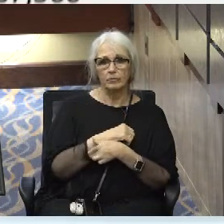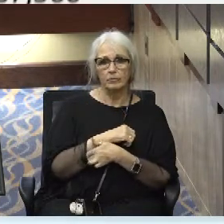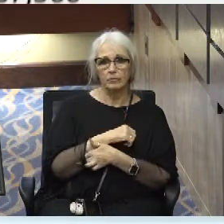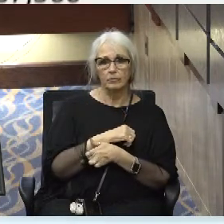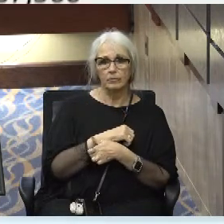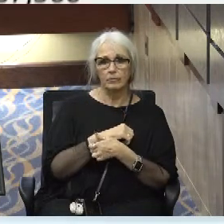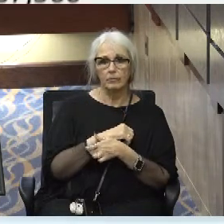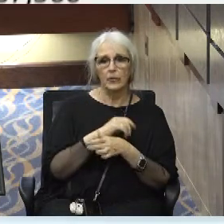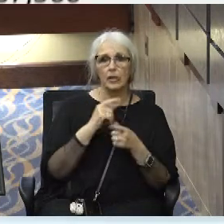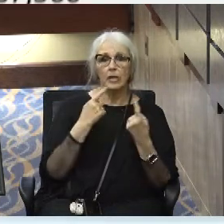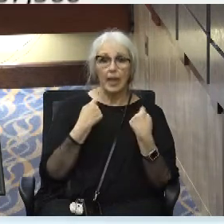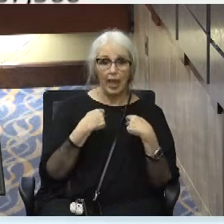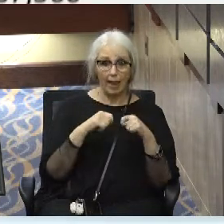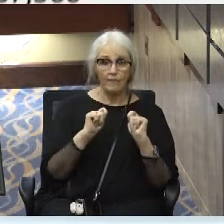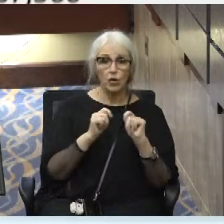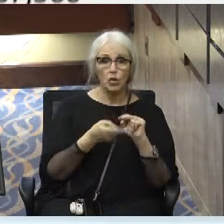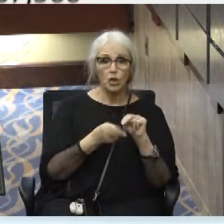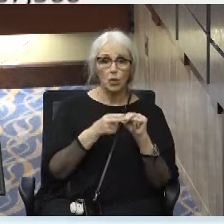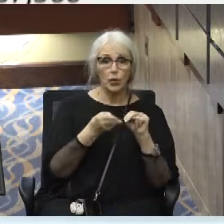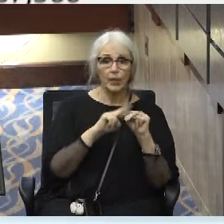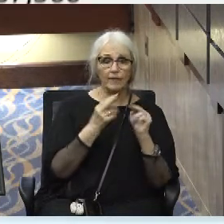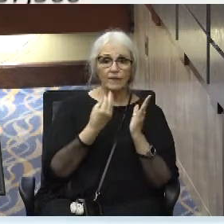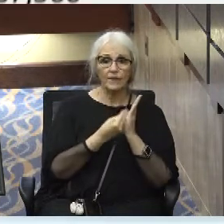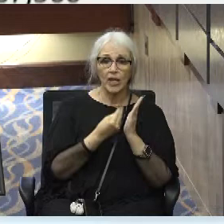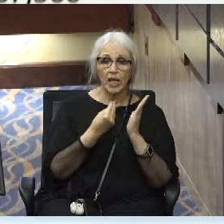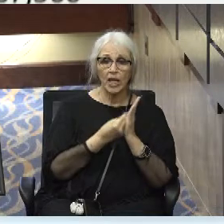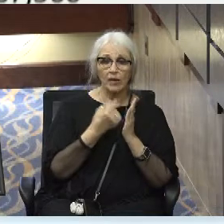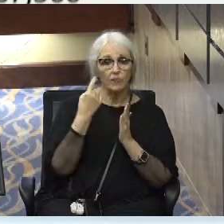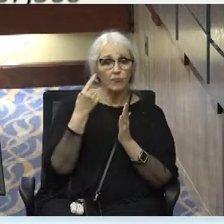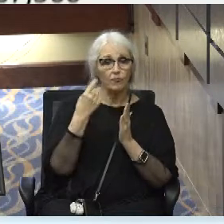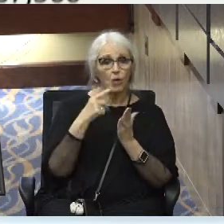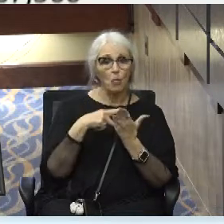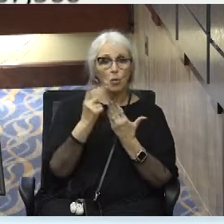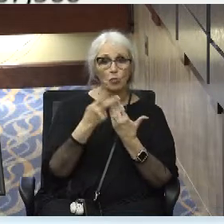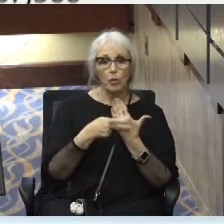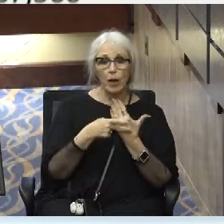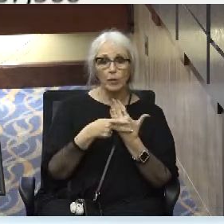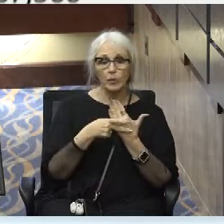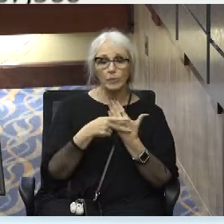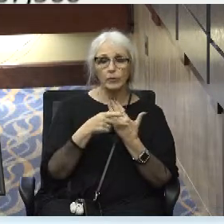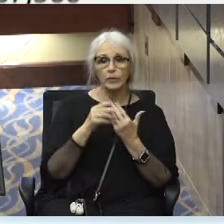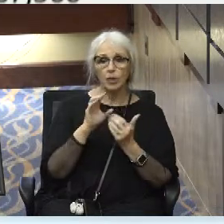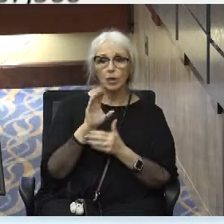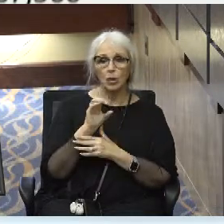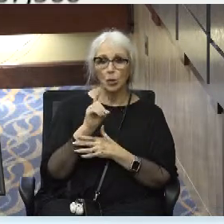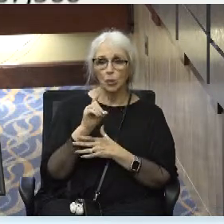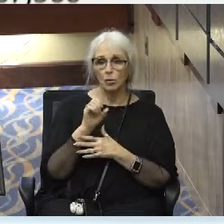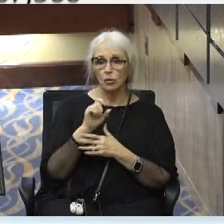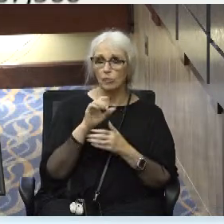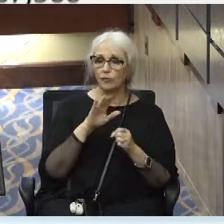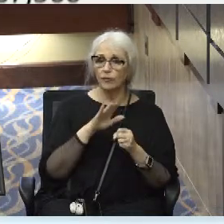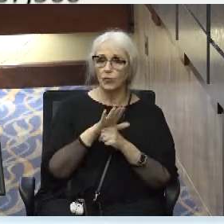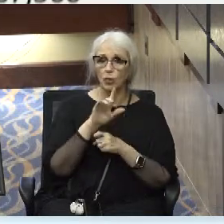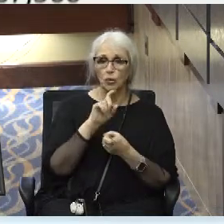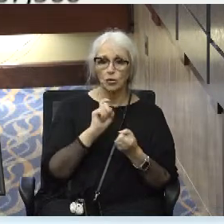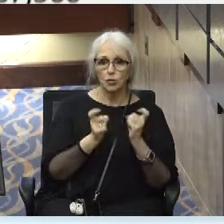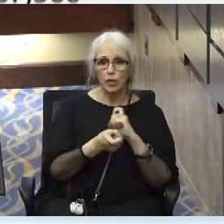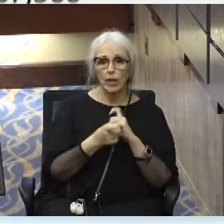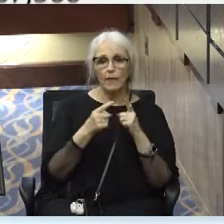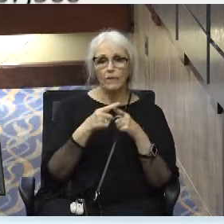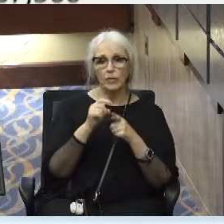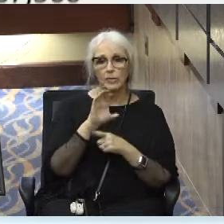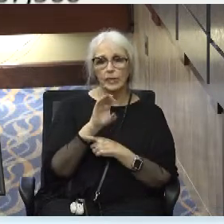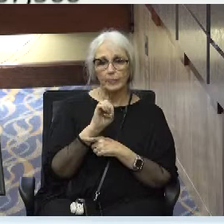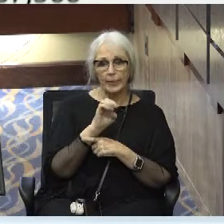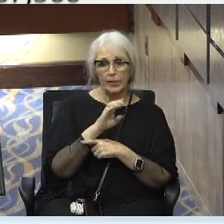In an effort to increase funding available for programs, Code has completely transitioned from CDBG into